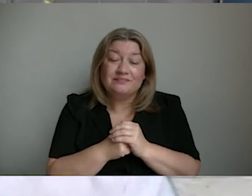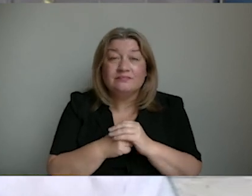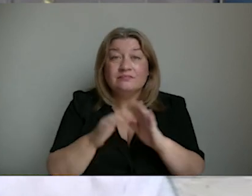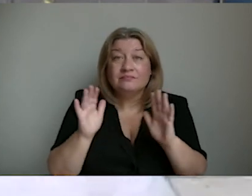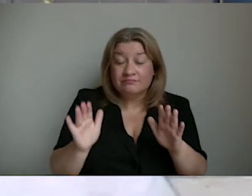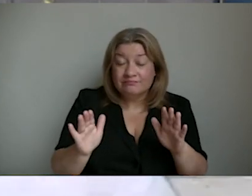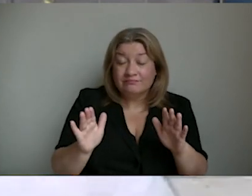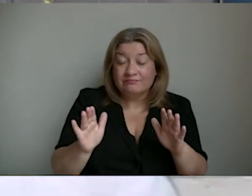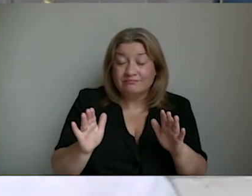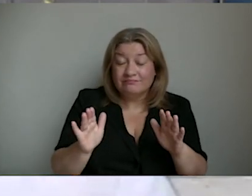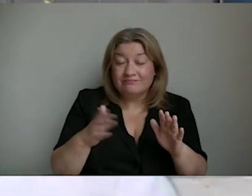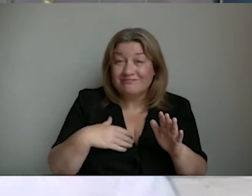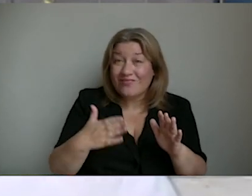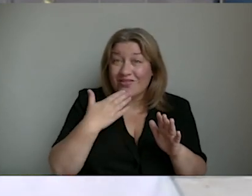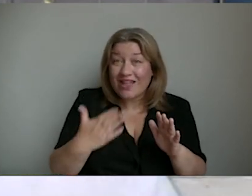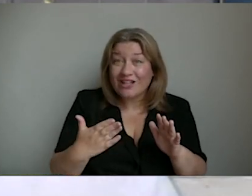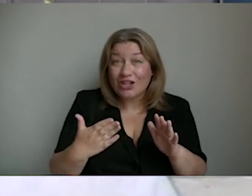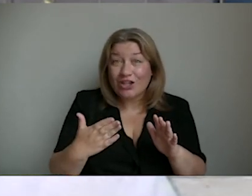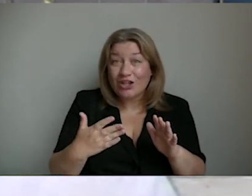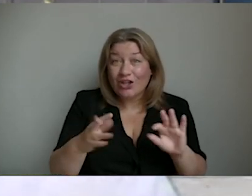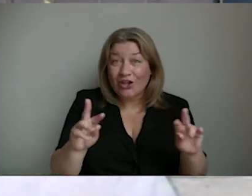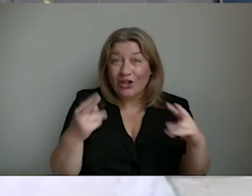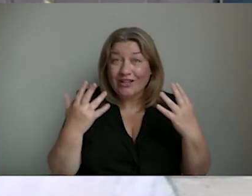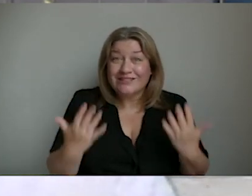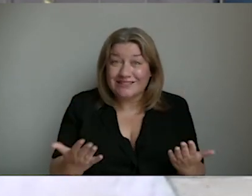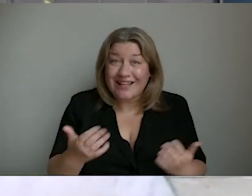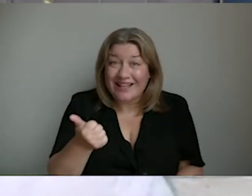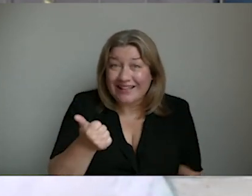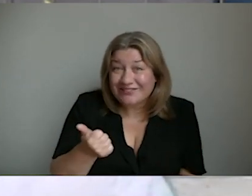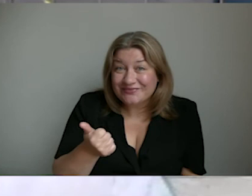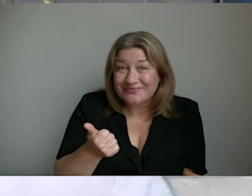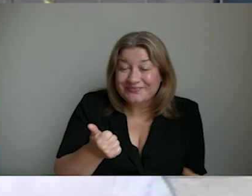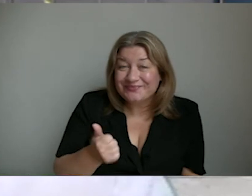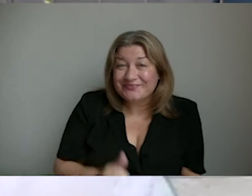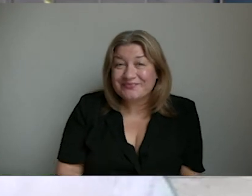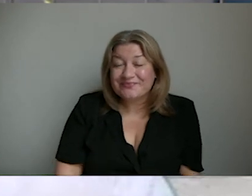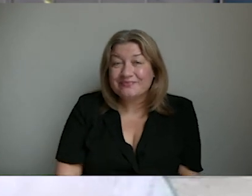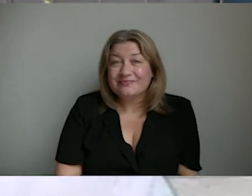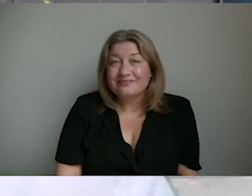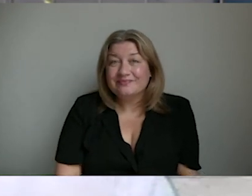on those as well. So without further ado, thank you very much for joining us today.